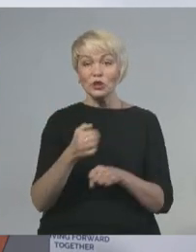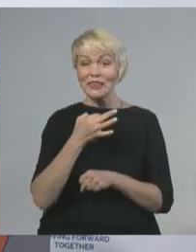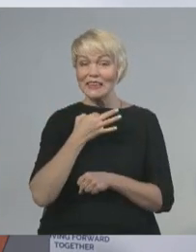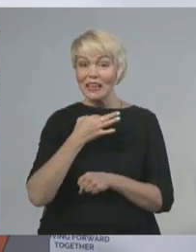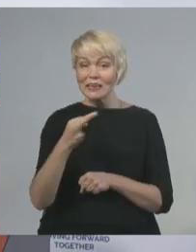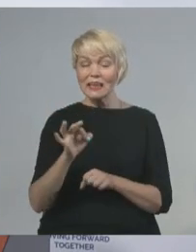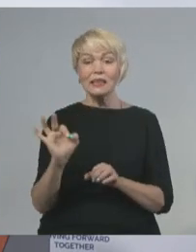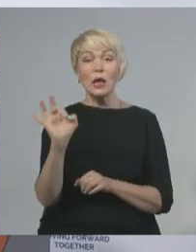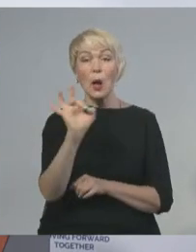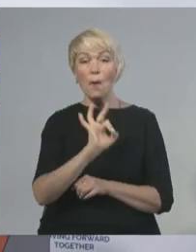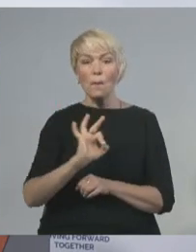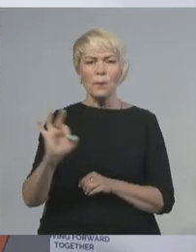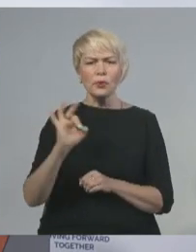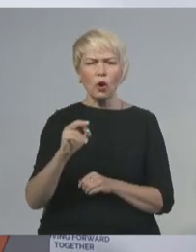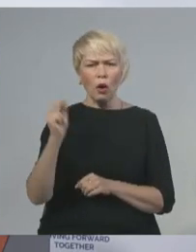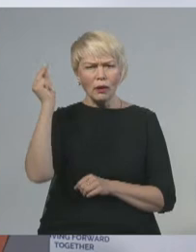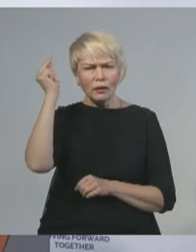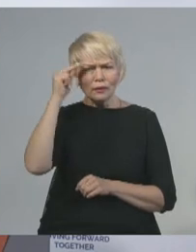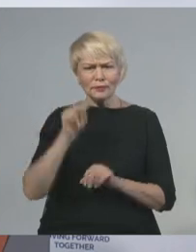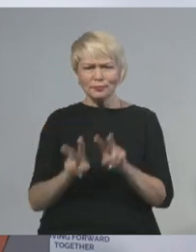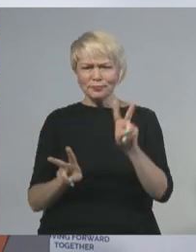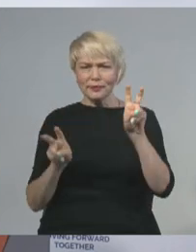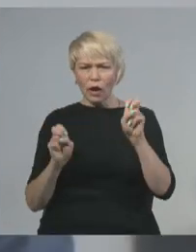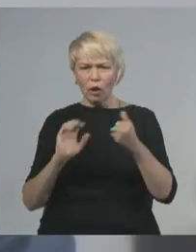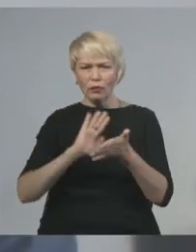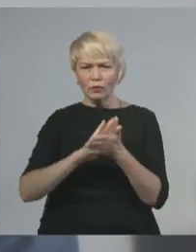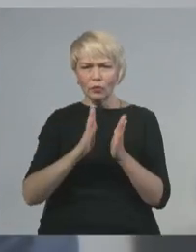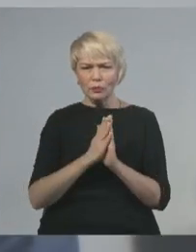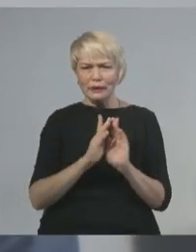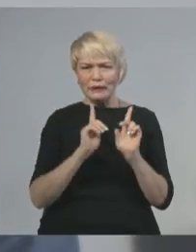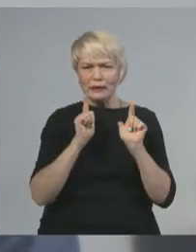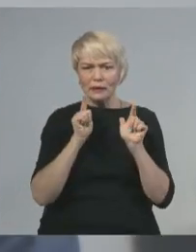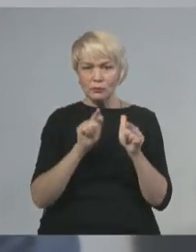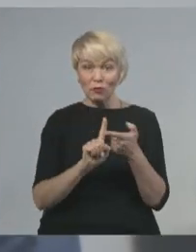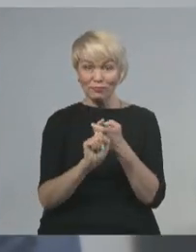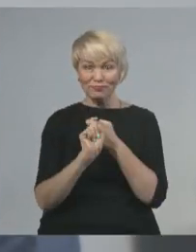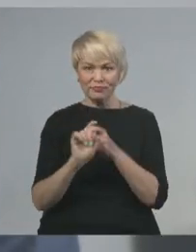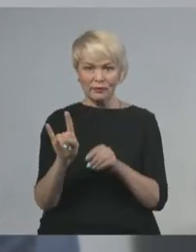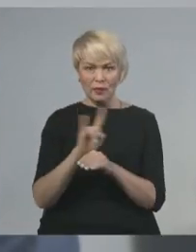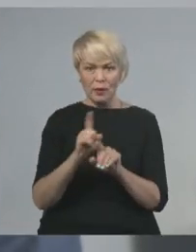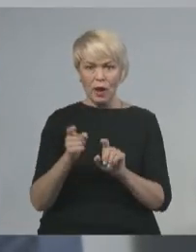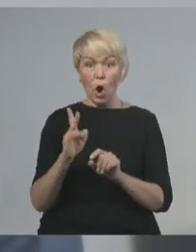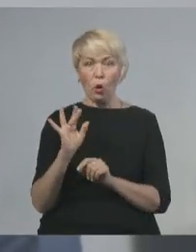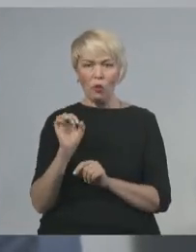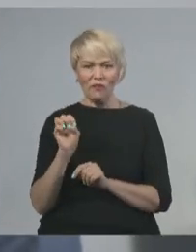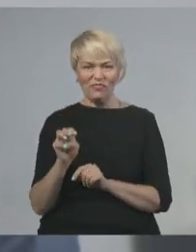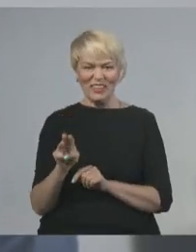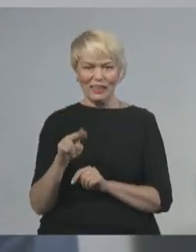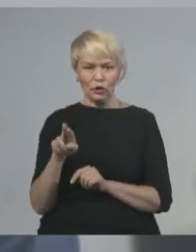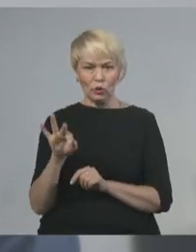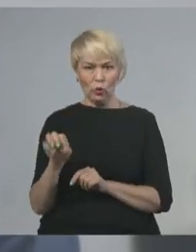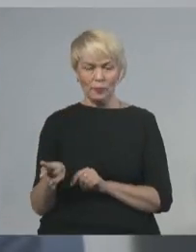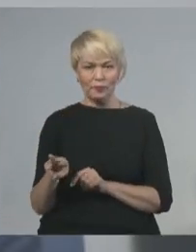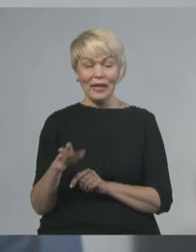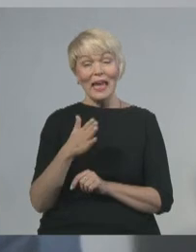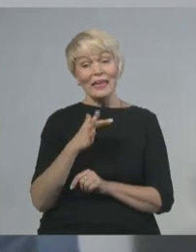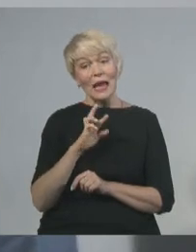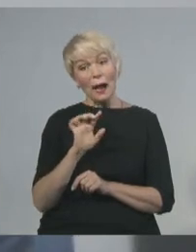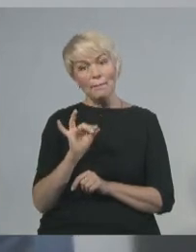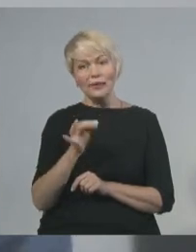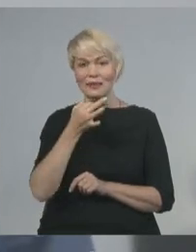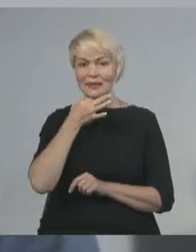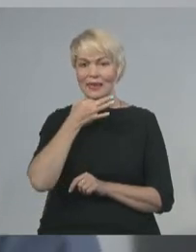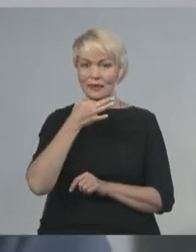19. i would say that maybe surprisingly enough it